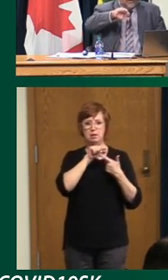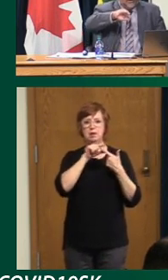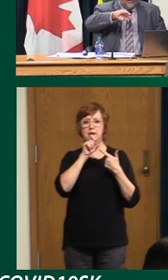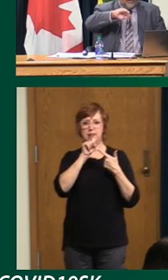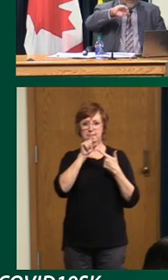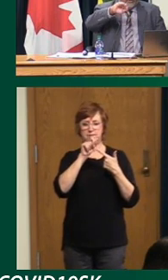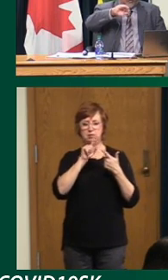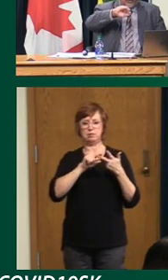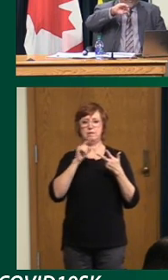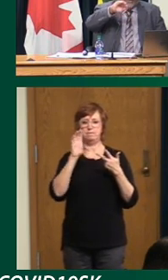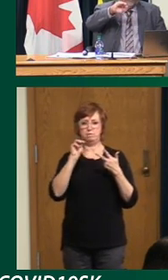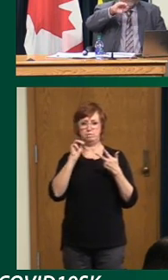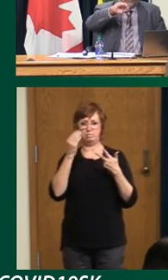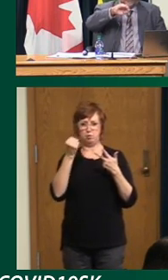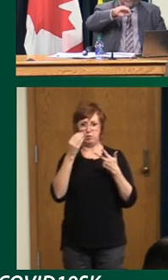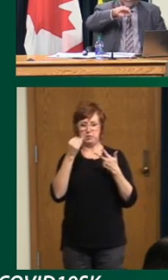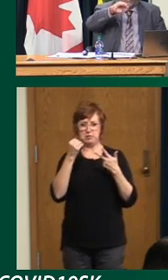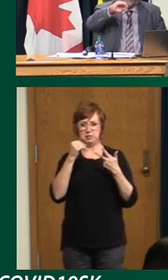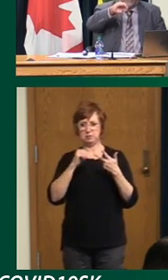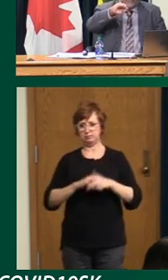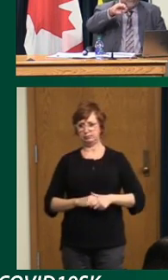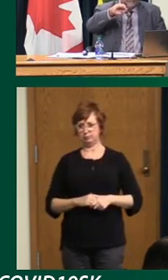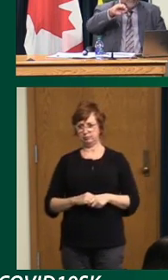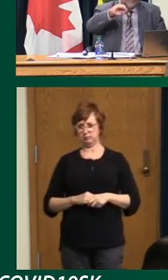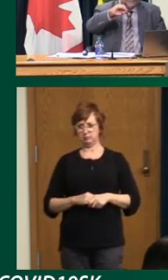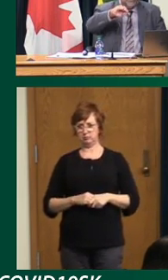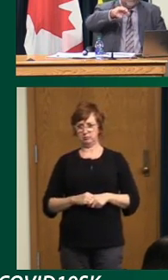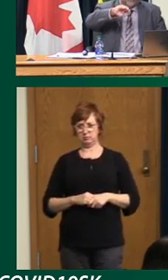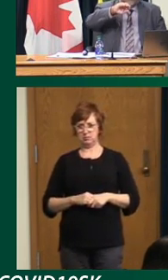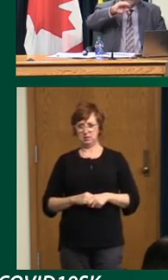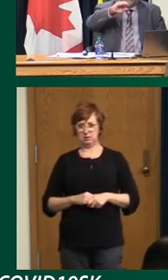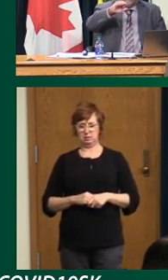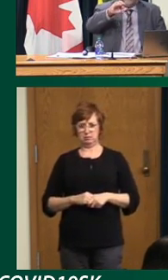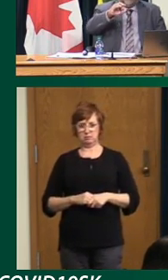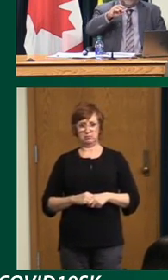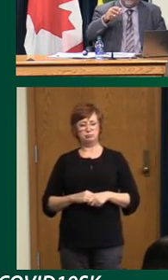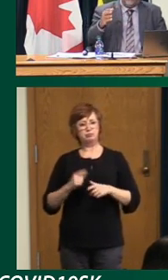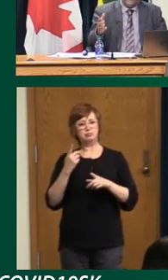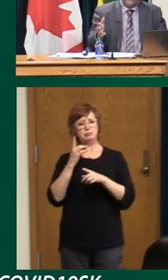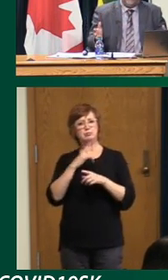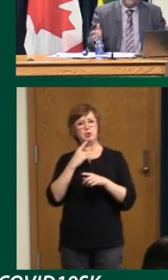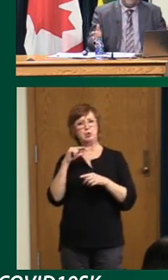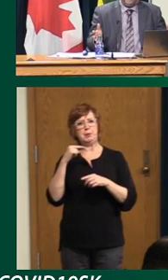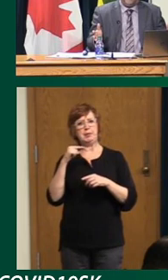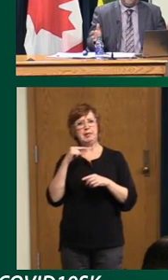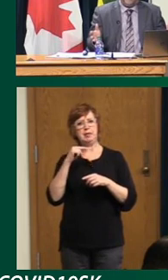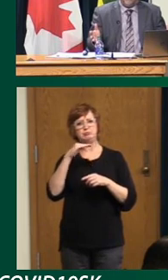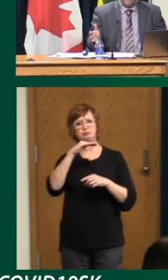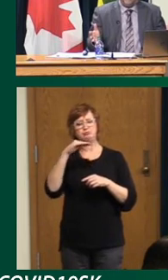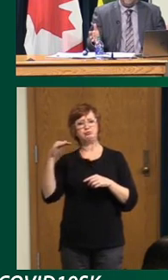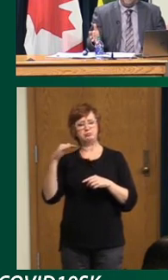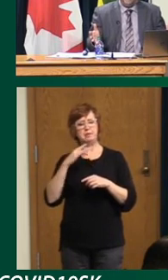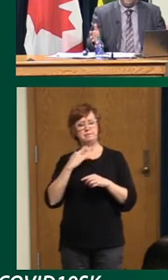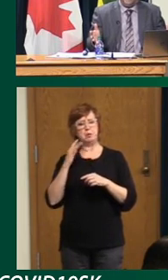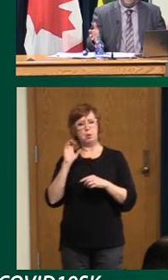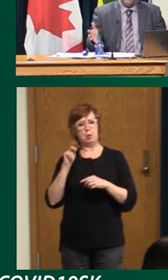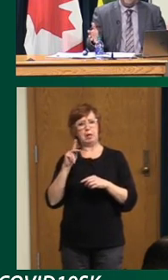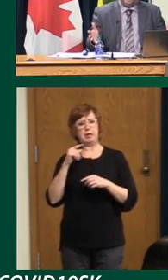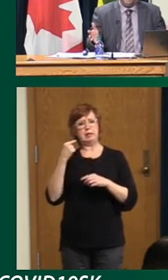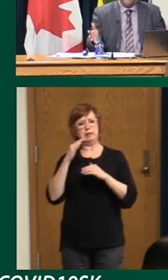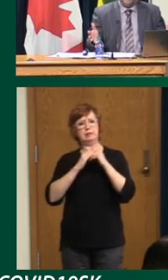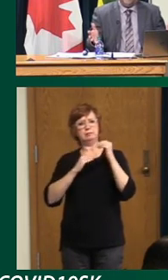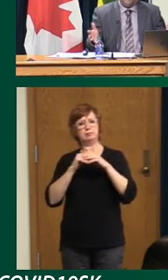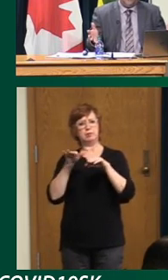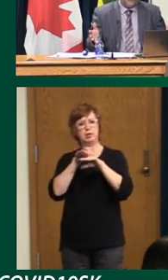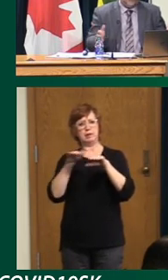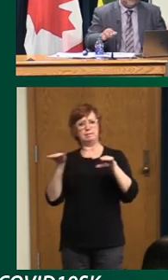we are going up higher than our comfort level, and the modeling is being run as we speak, and I'll bring